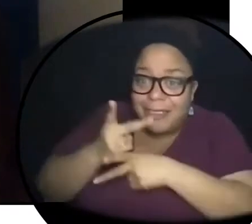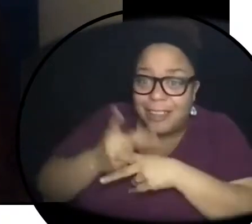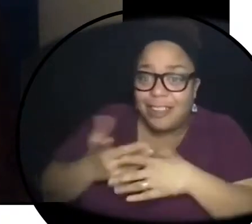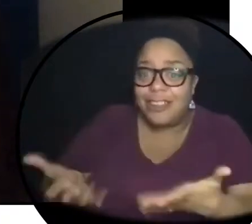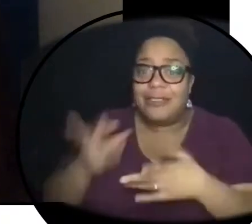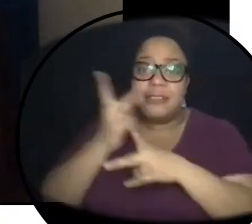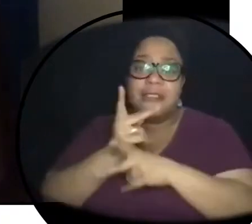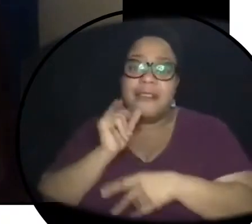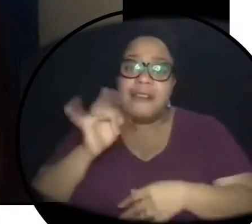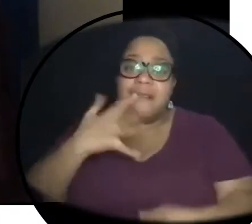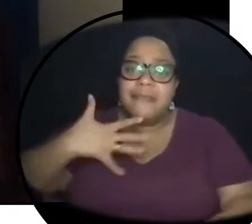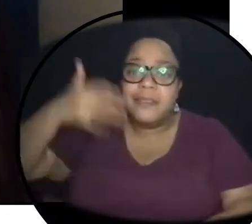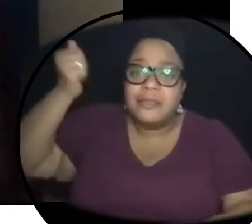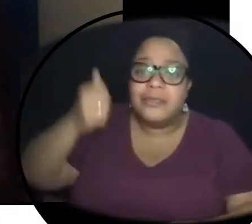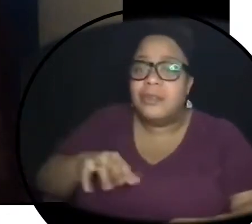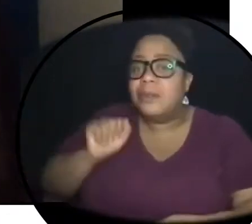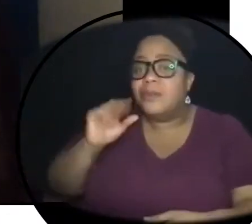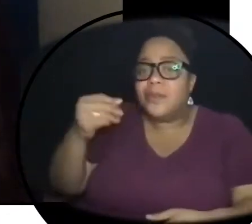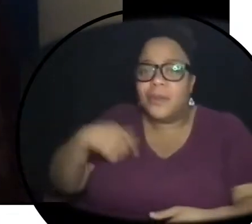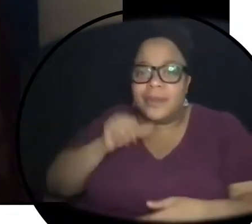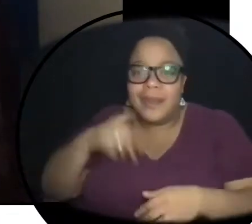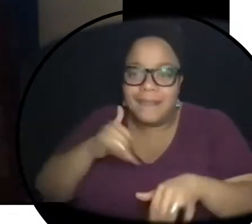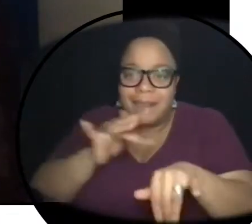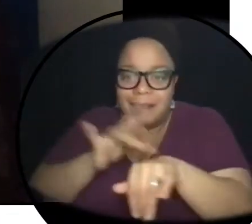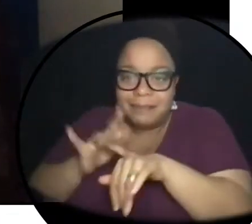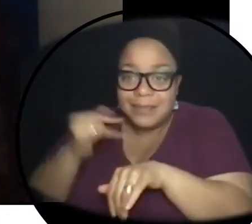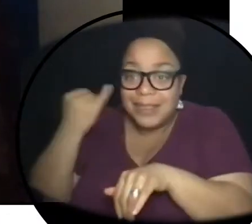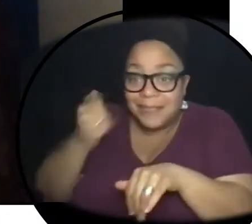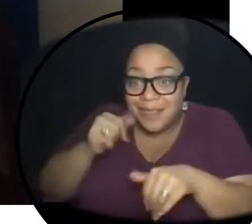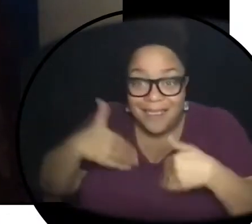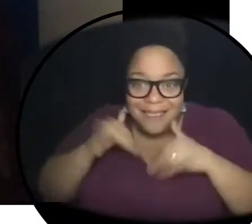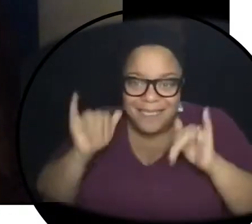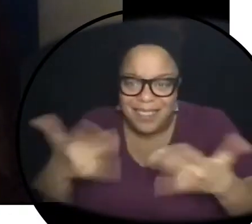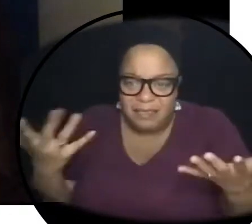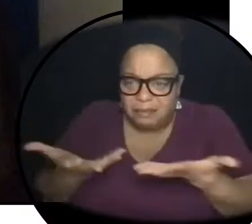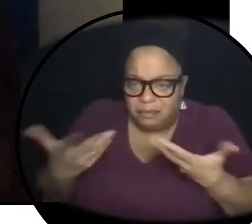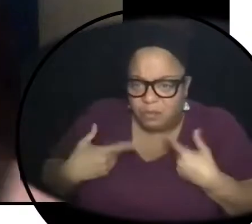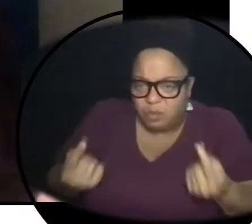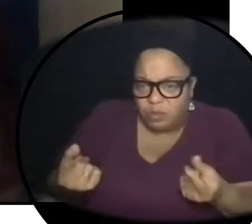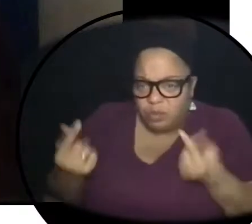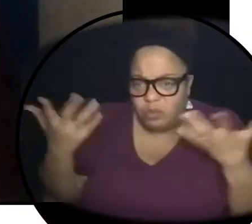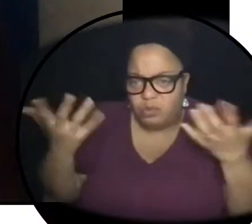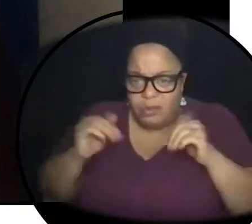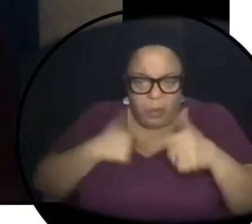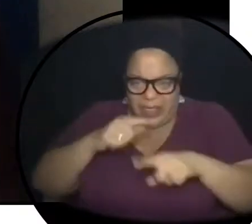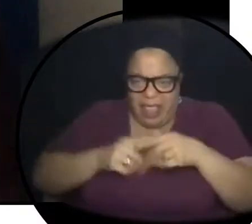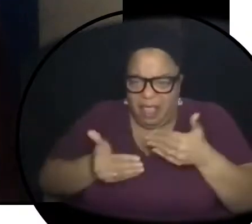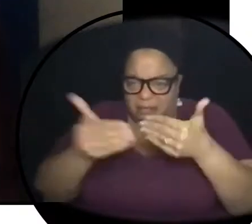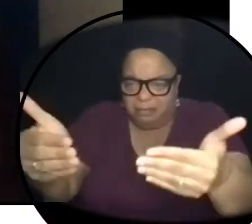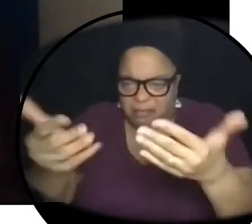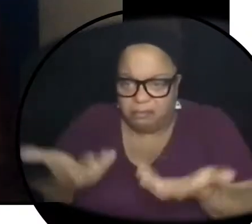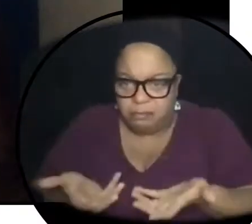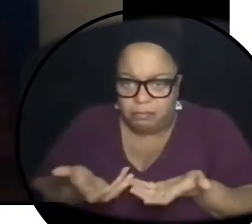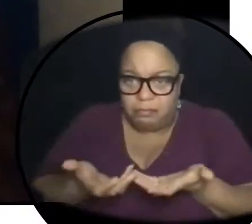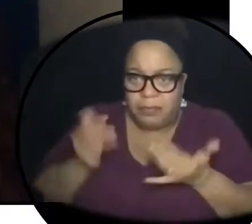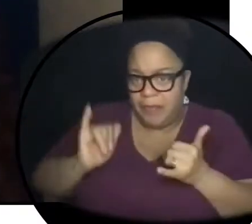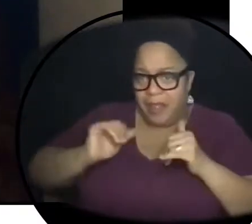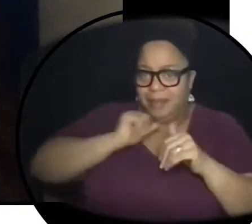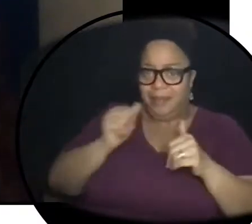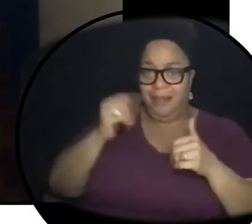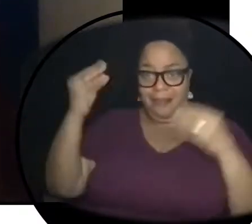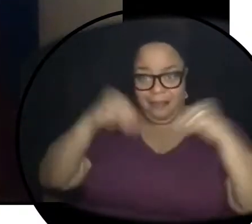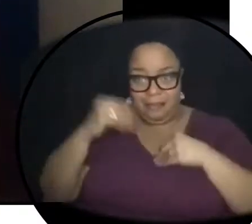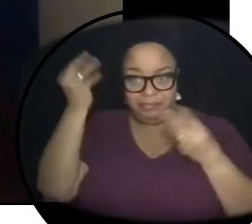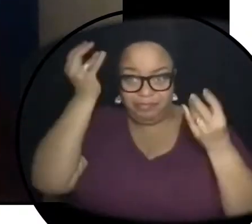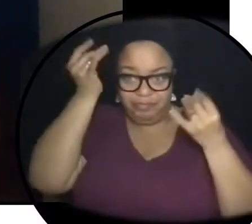build together, we have to take all of this into account. And that's how we grow and that's how we build. And that's the kind of university I want to be part of, one that takes into